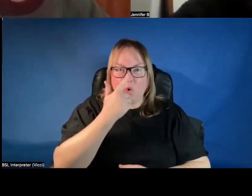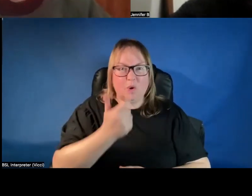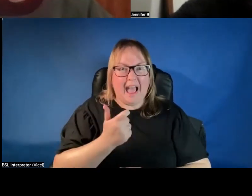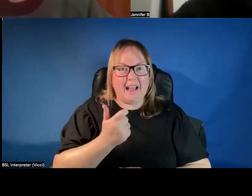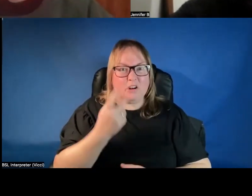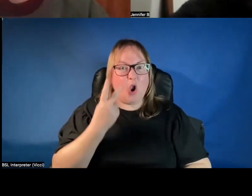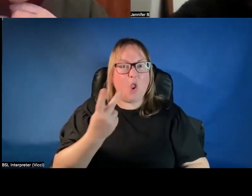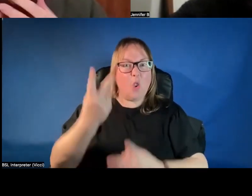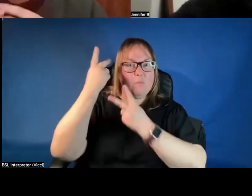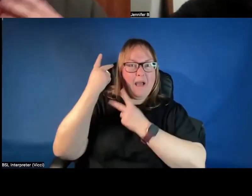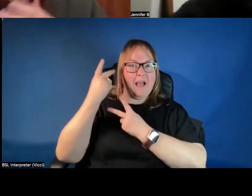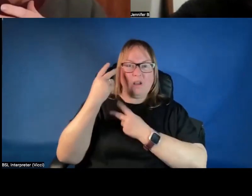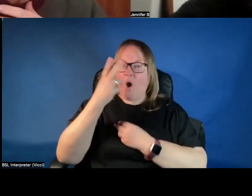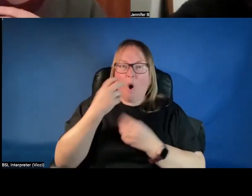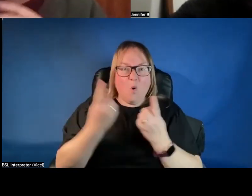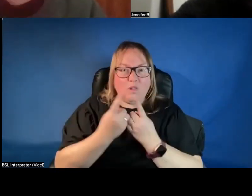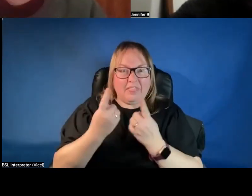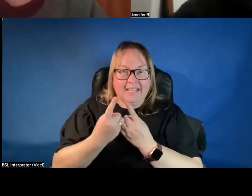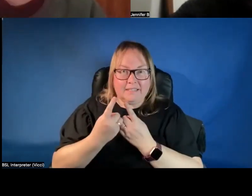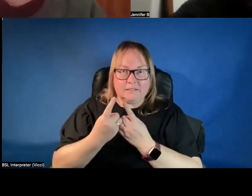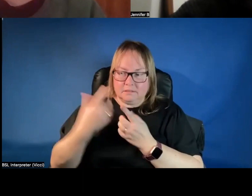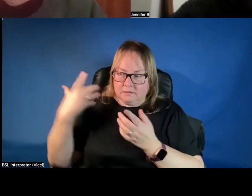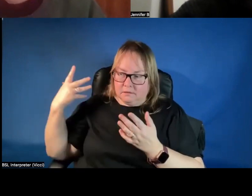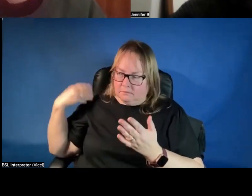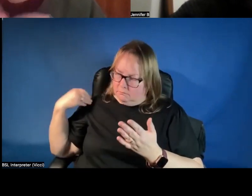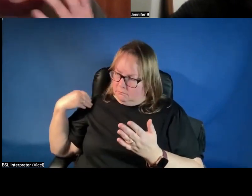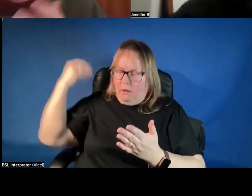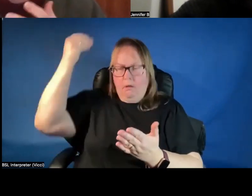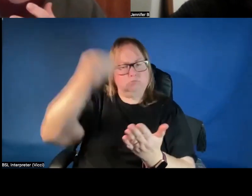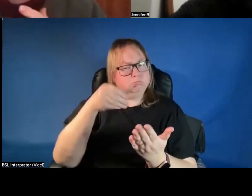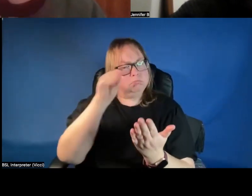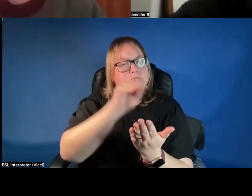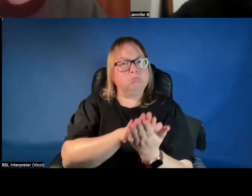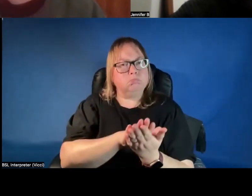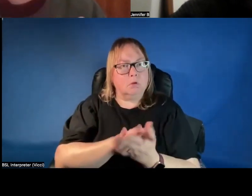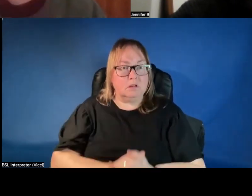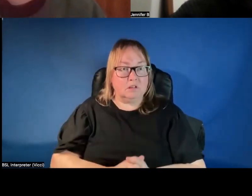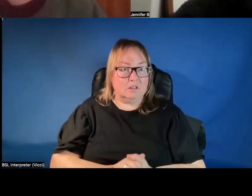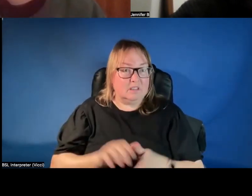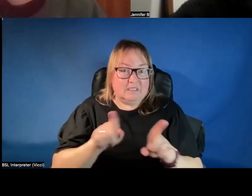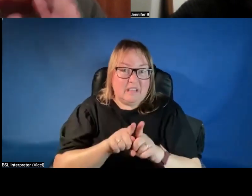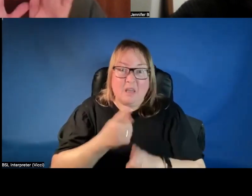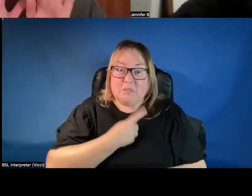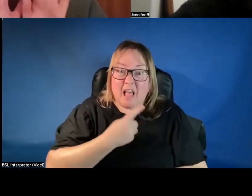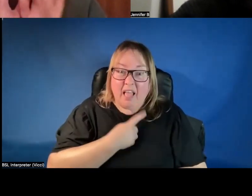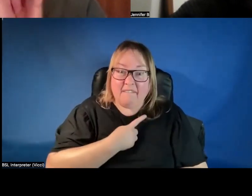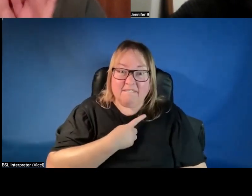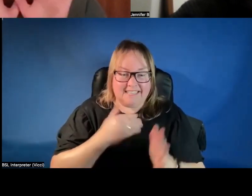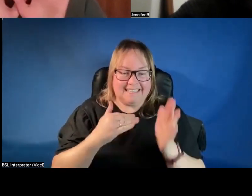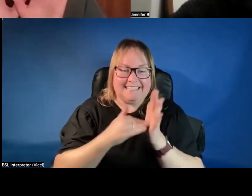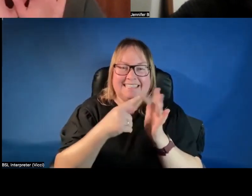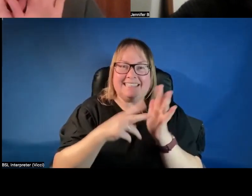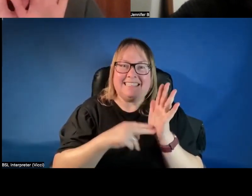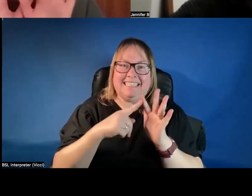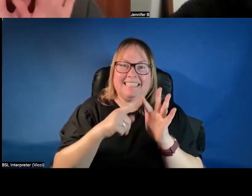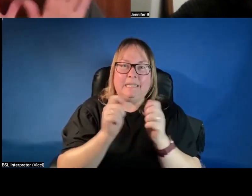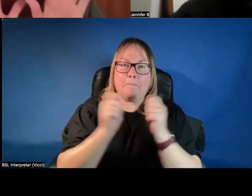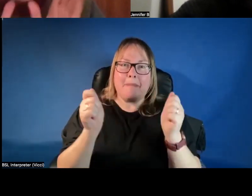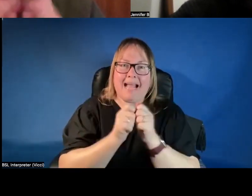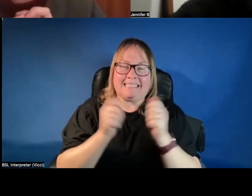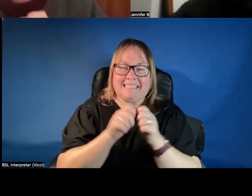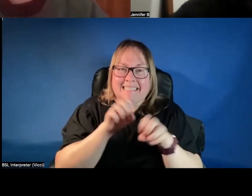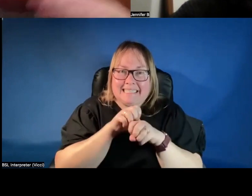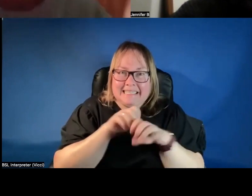and I wrote to a zine that published an essay last year because I didn't have the energy to write anything new, and was like, please, can I republish this